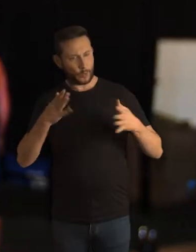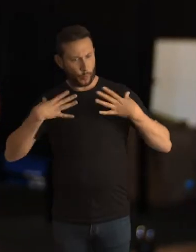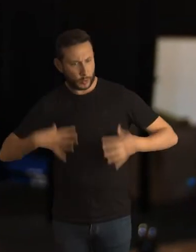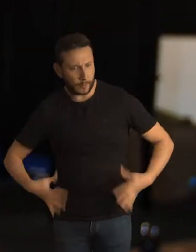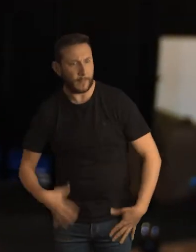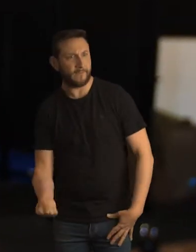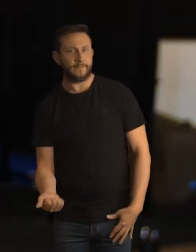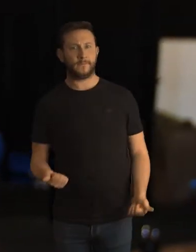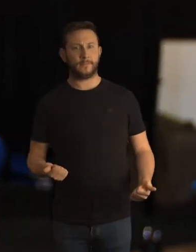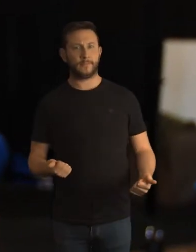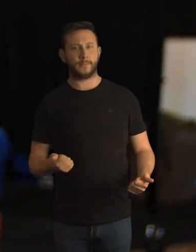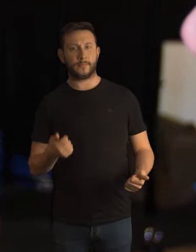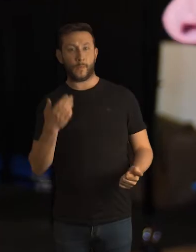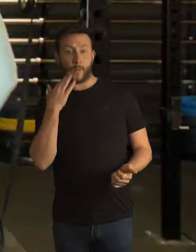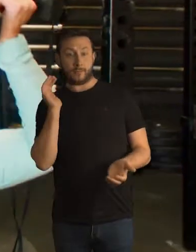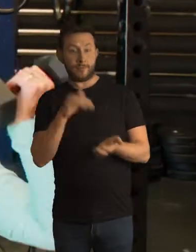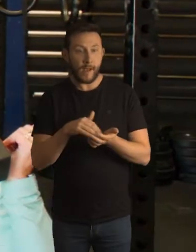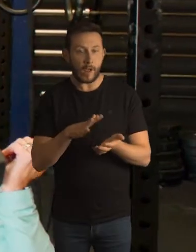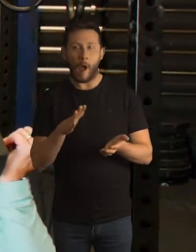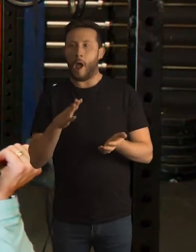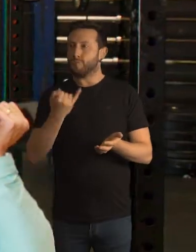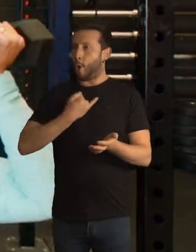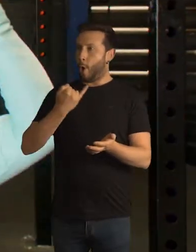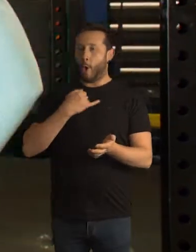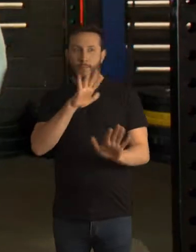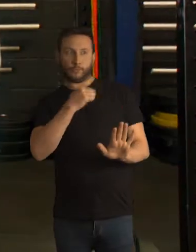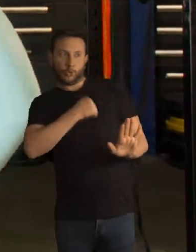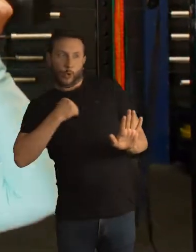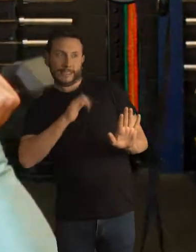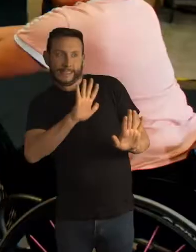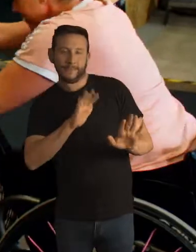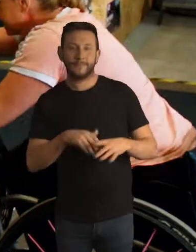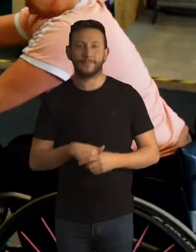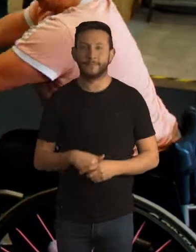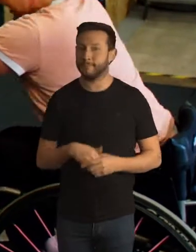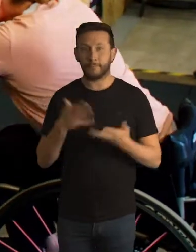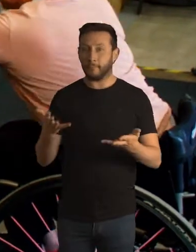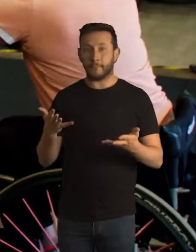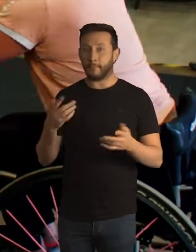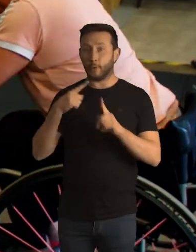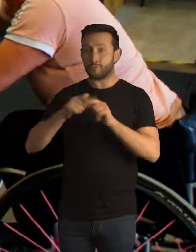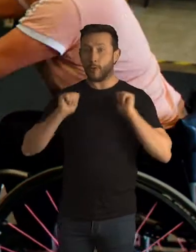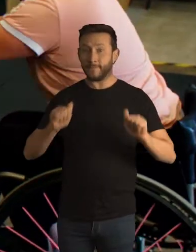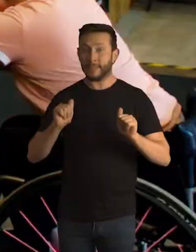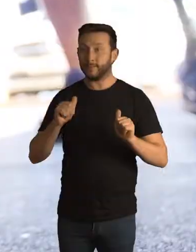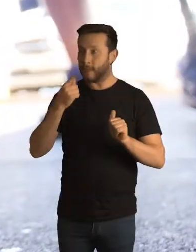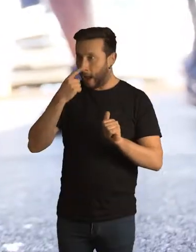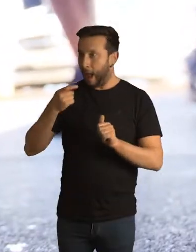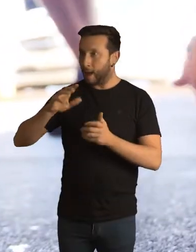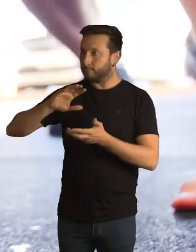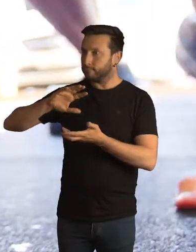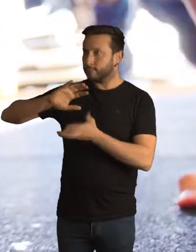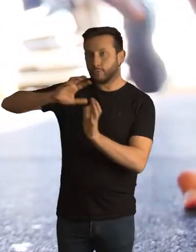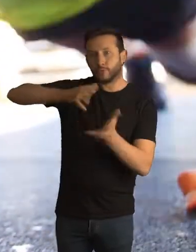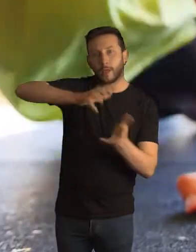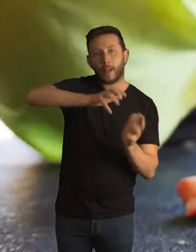that. However, I seem to be totally mistaken, and I apologise. We want everyone to be able to come and do CrossFit. Every movement we do is scalable. When we do our